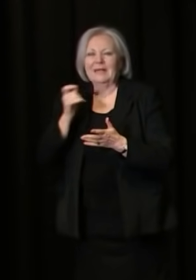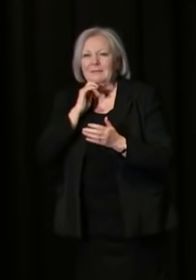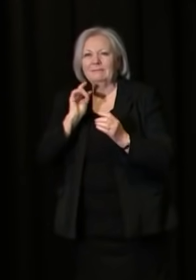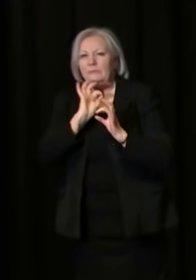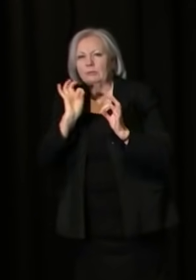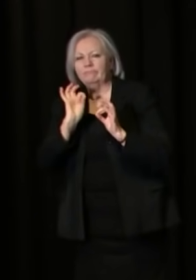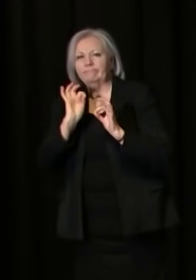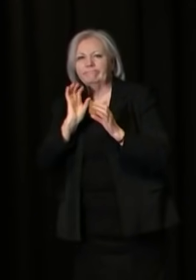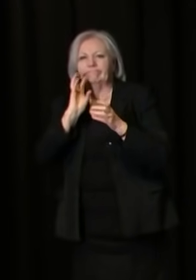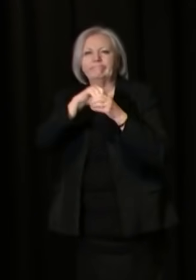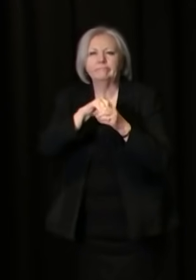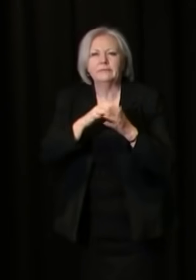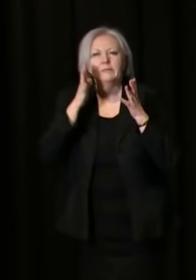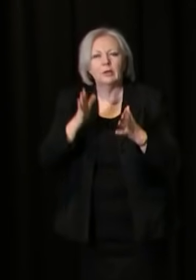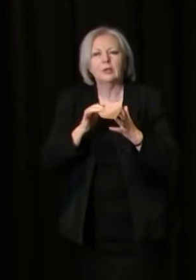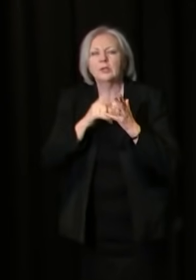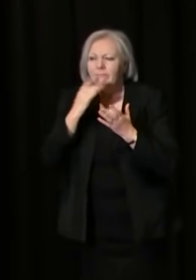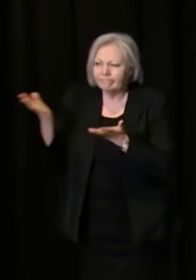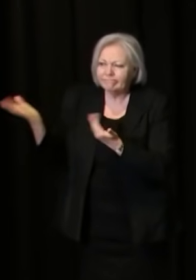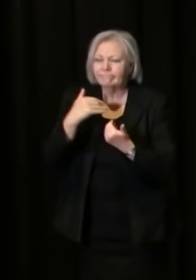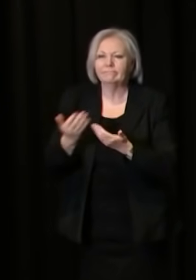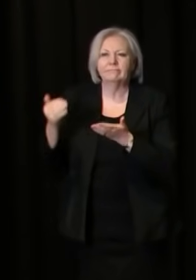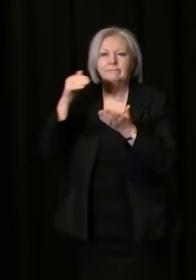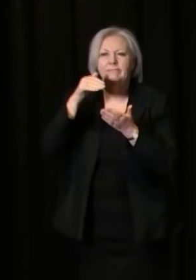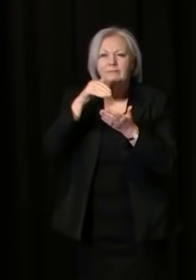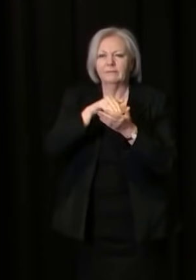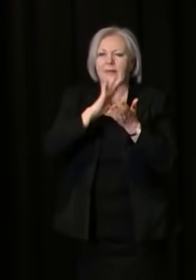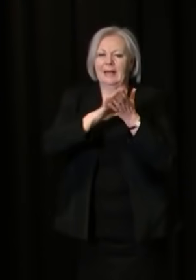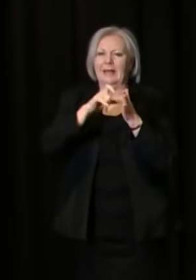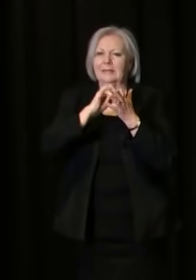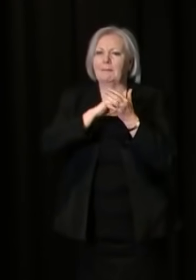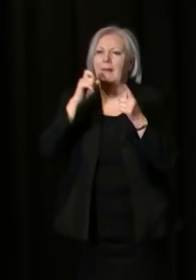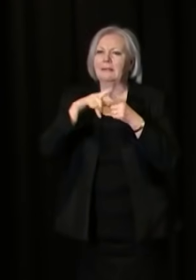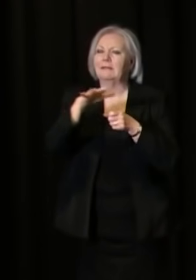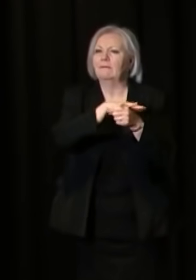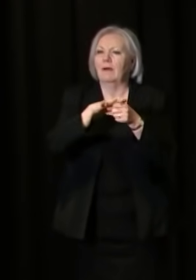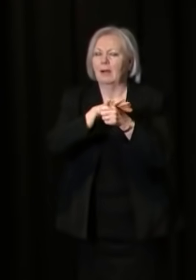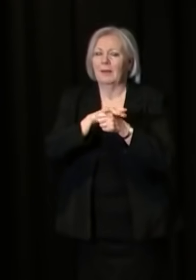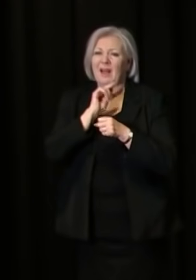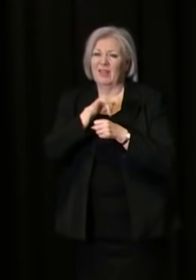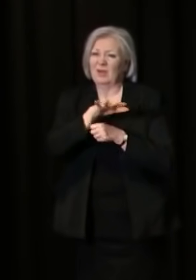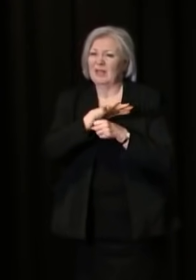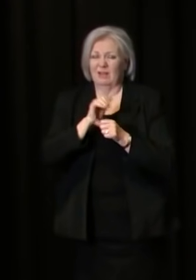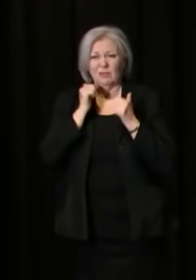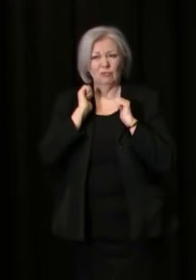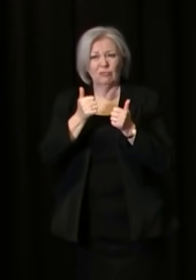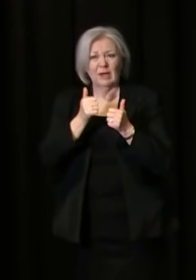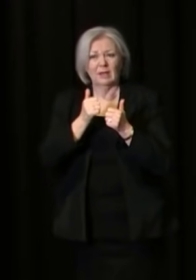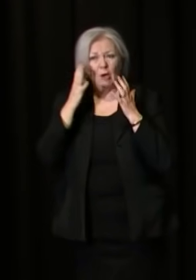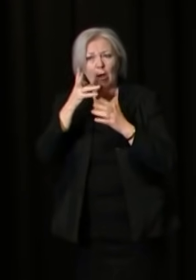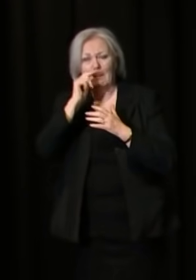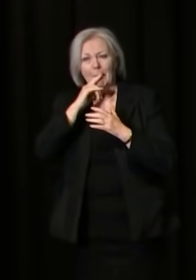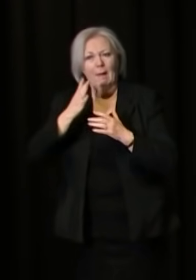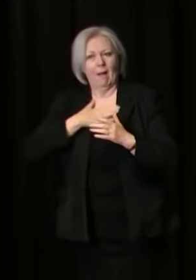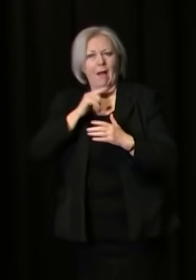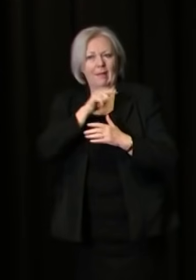normal service delivery programs to come forward and get vaccinated, and they have been very popular. With currently running those out